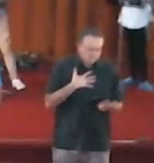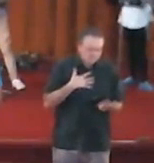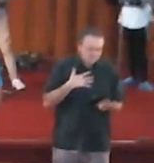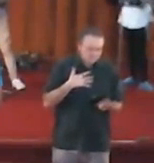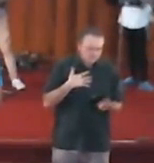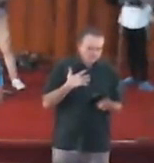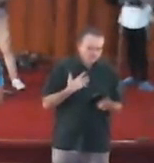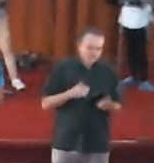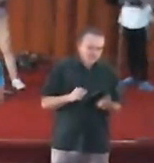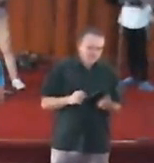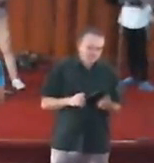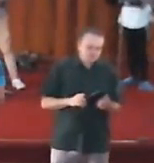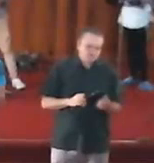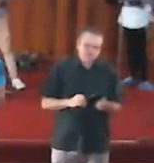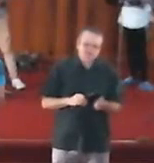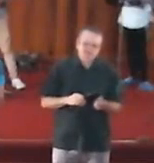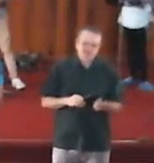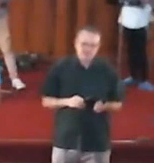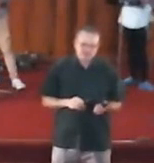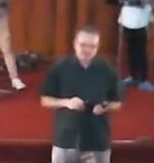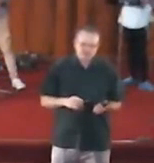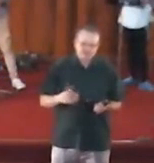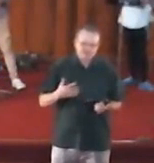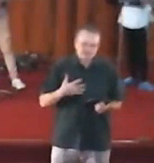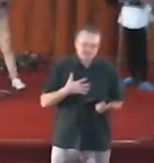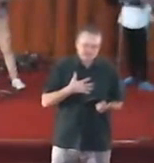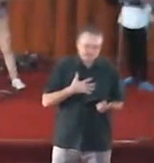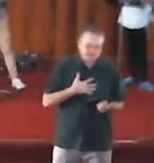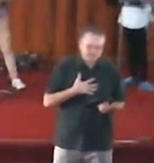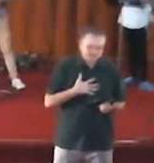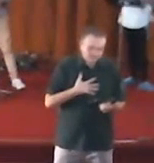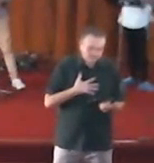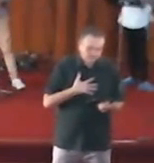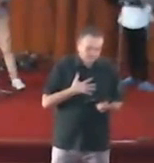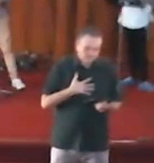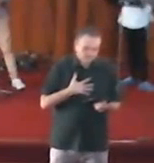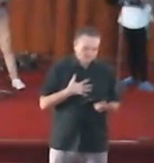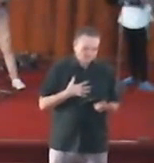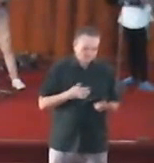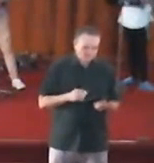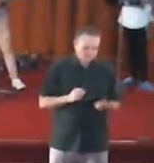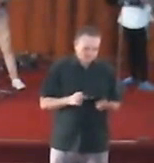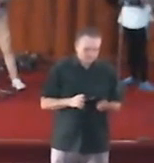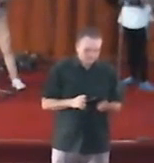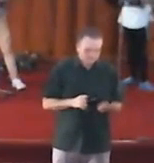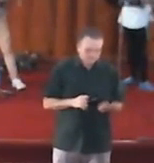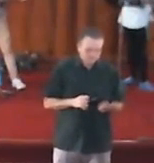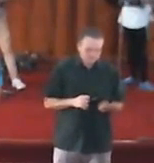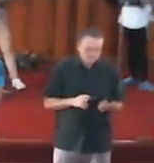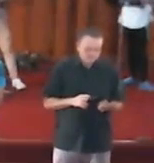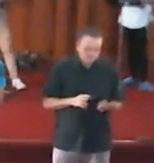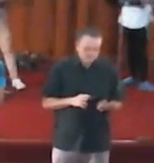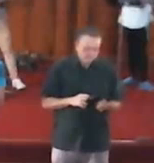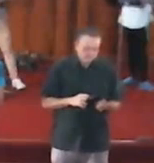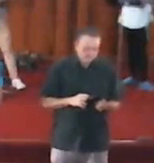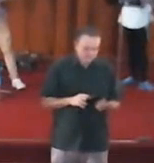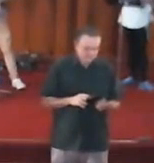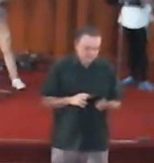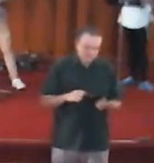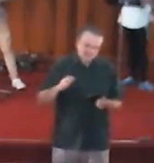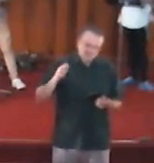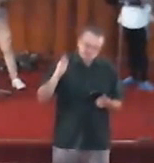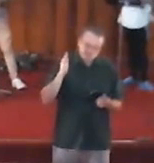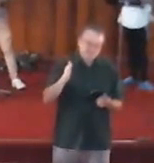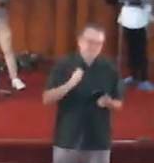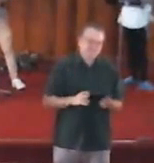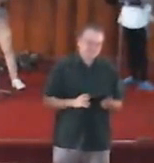Tú das a conocer las emociones de Dios en mí. You release God's emotions within me.